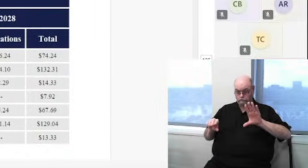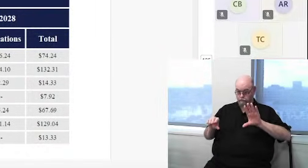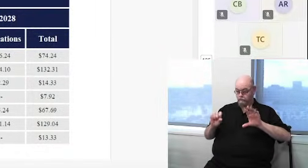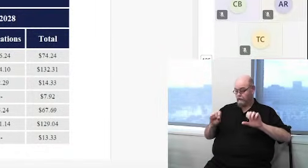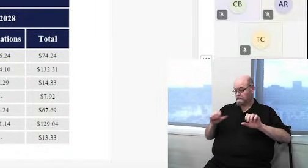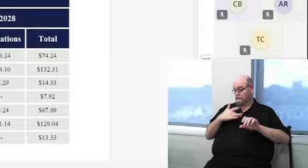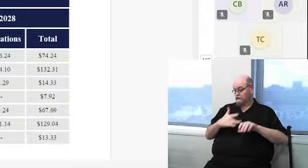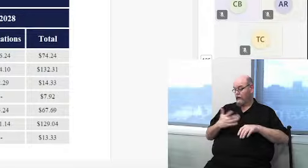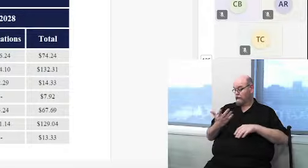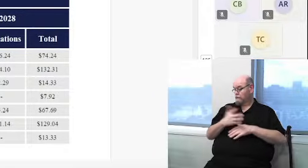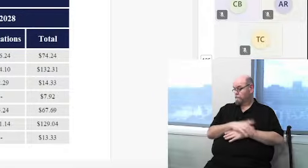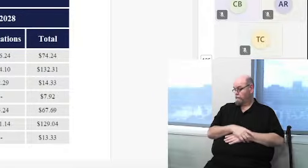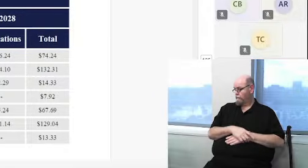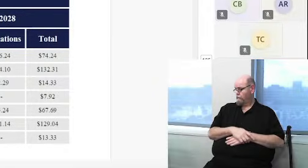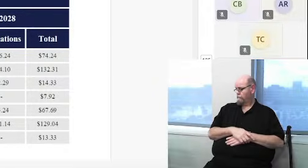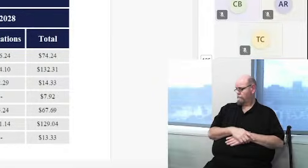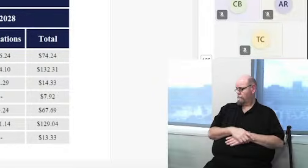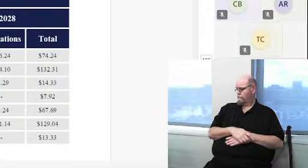It's likely, yes.